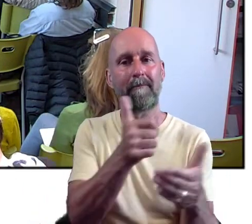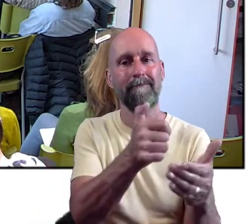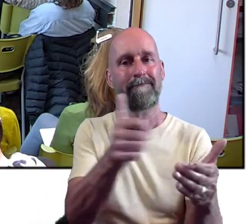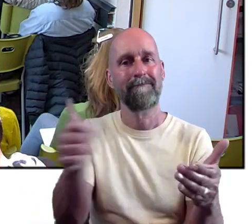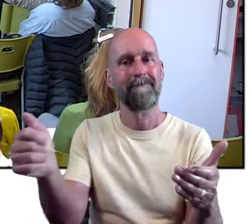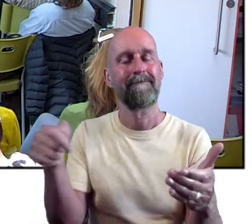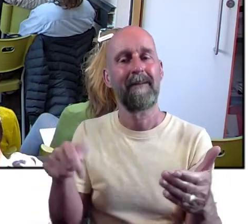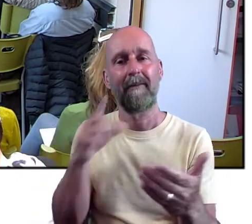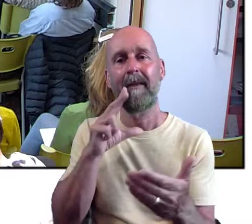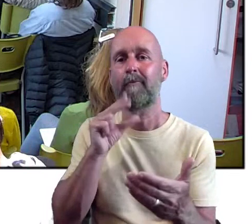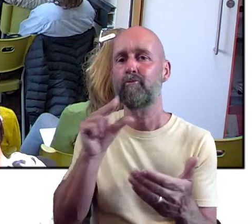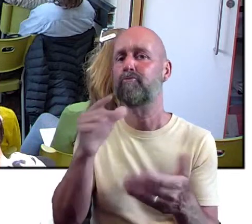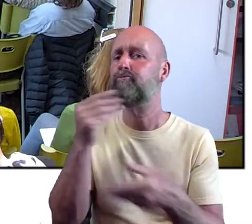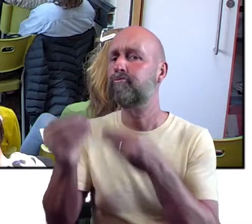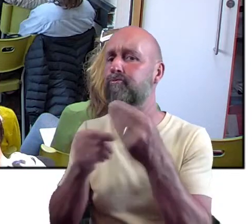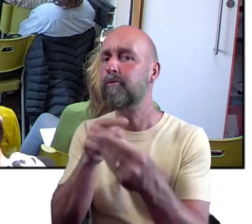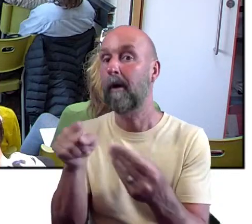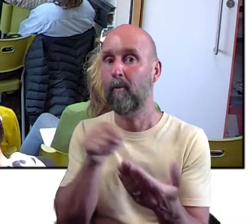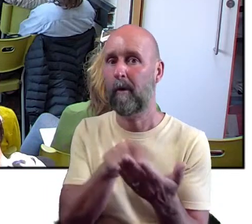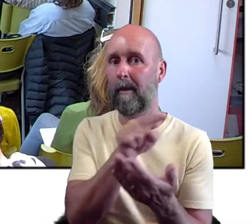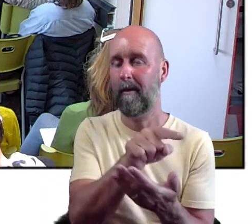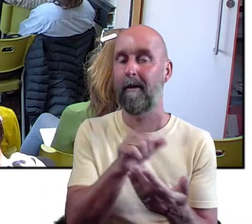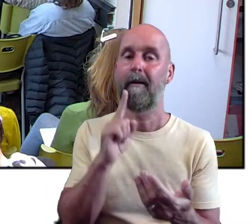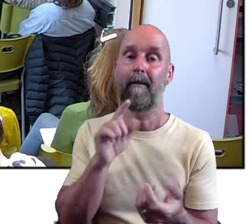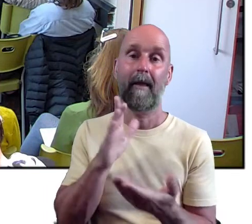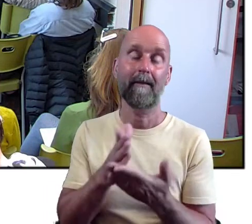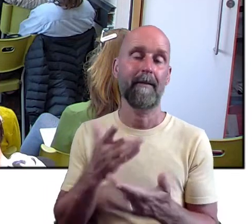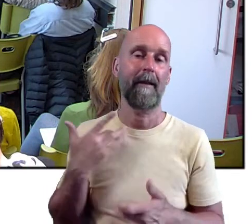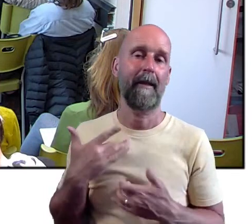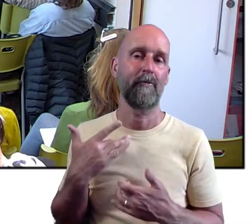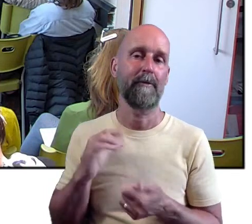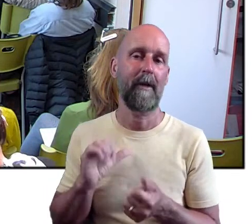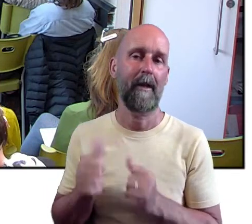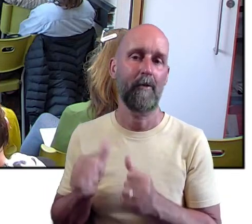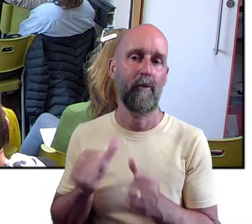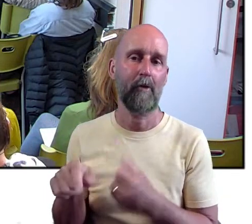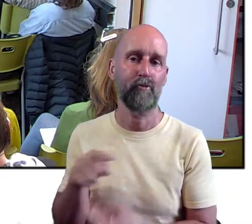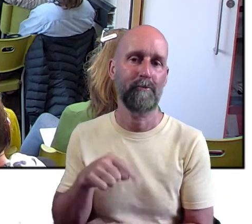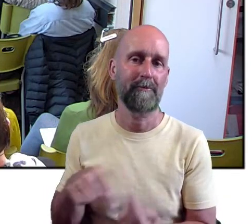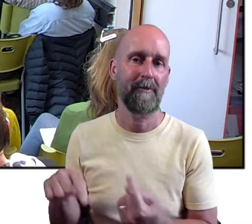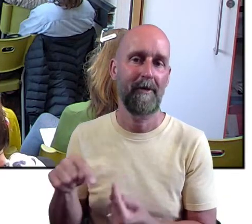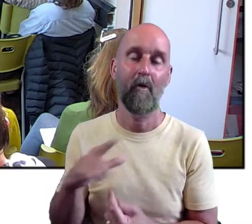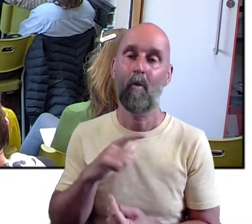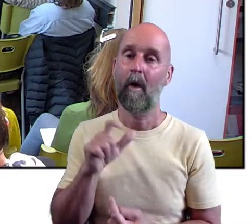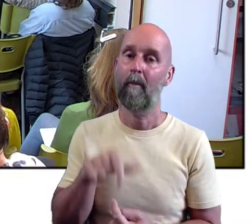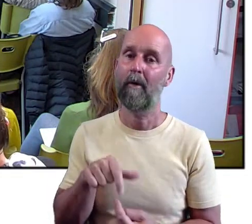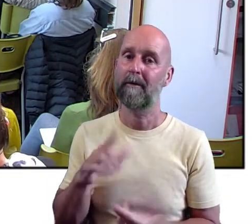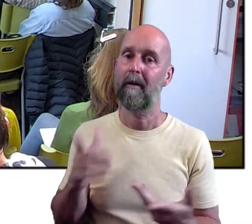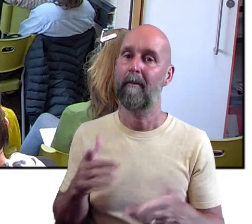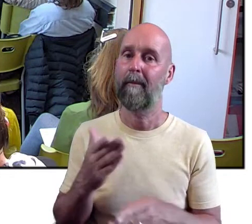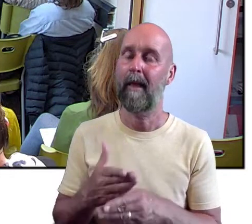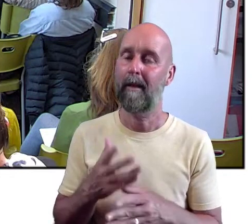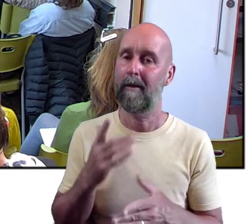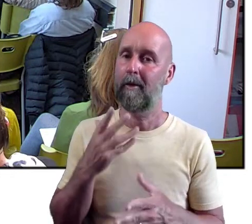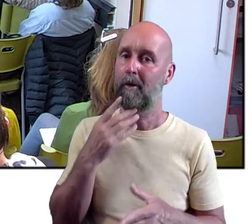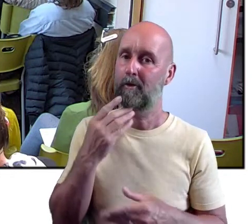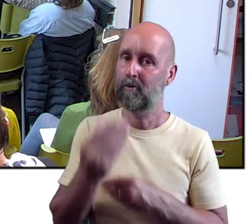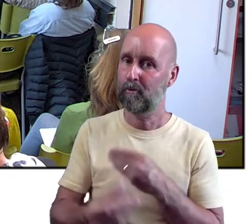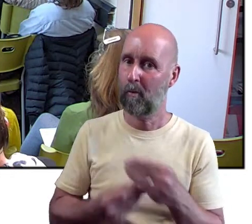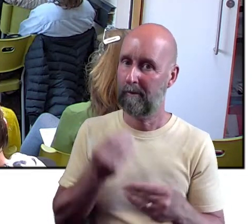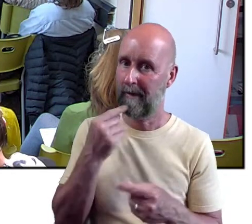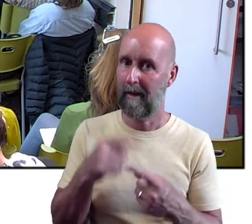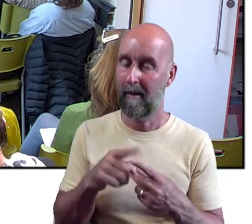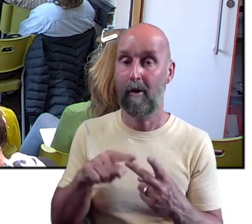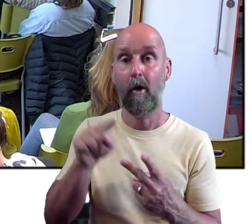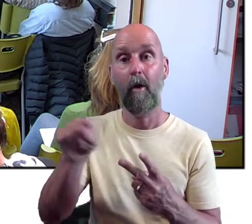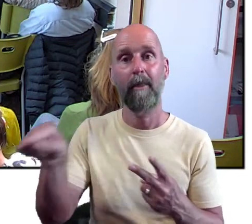out to other people. And actually, those were some of the most like interesting interactions that people had, because one person would play that role of storyteller, and then the other people would listen